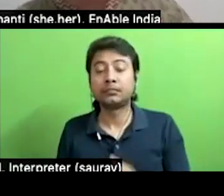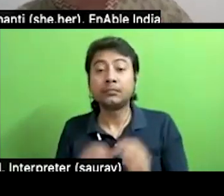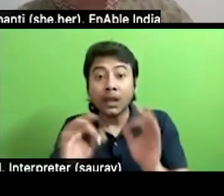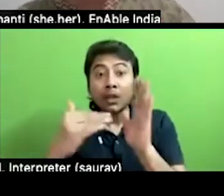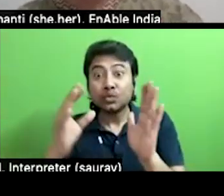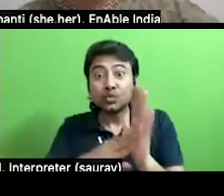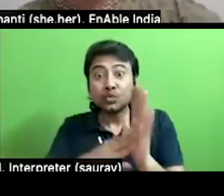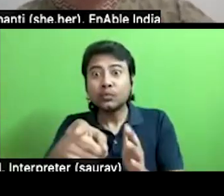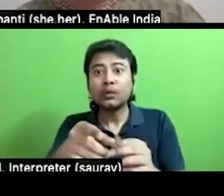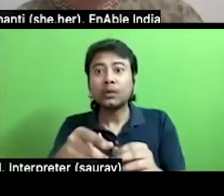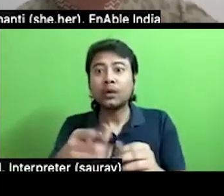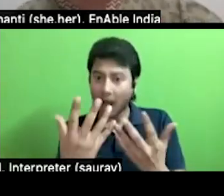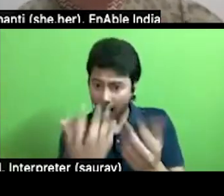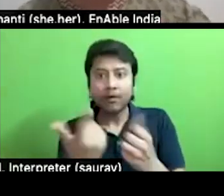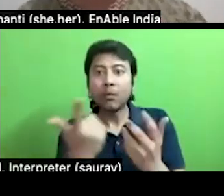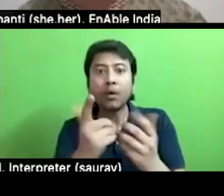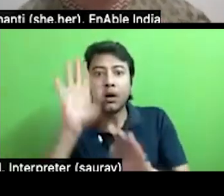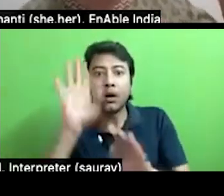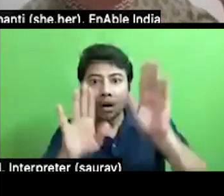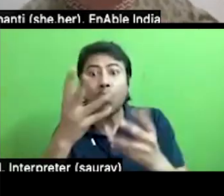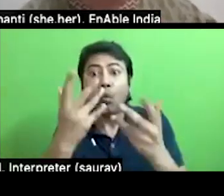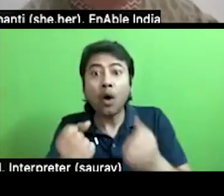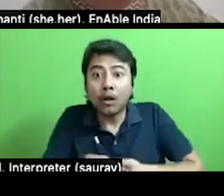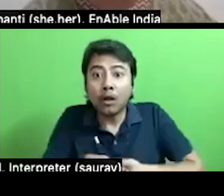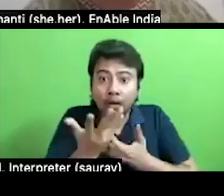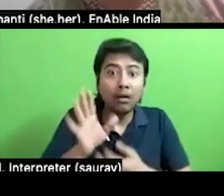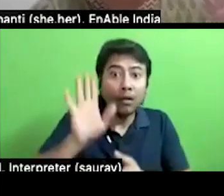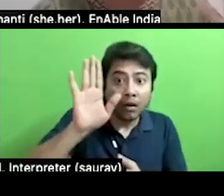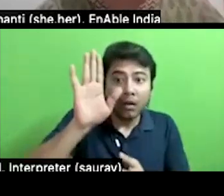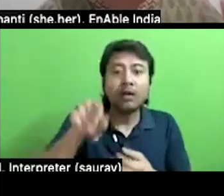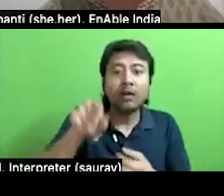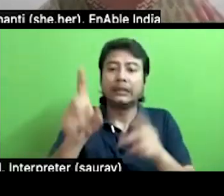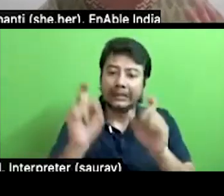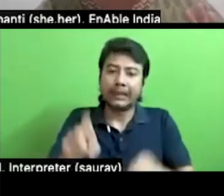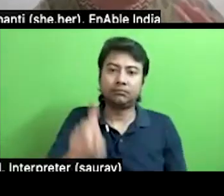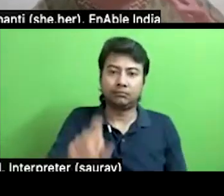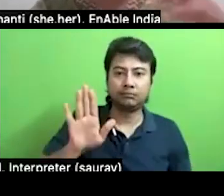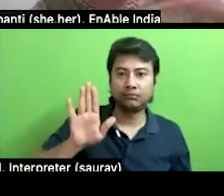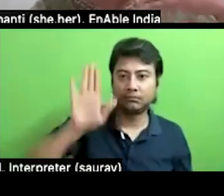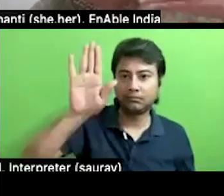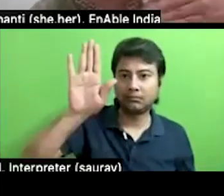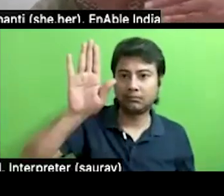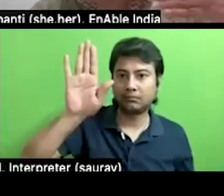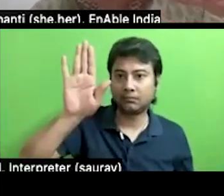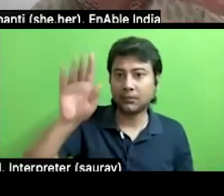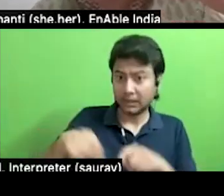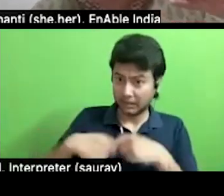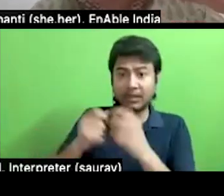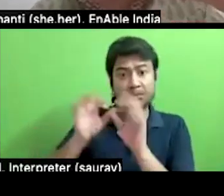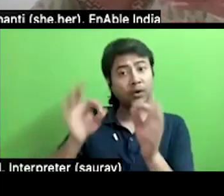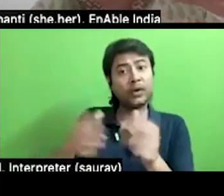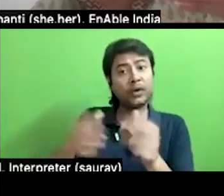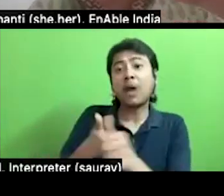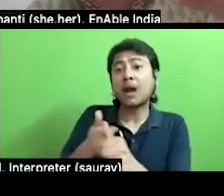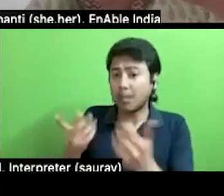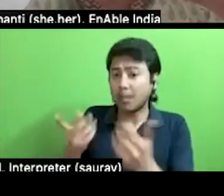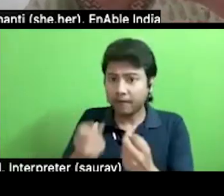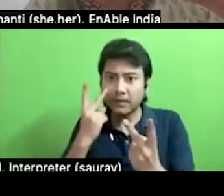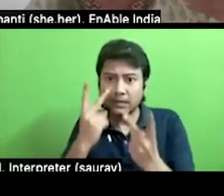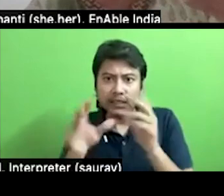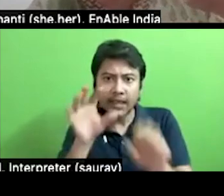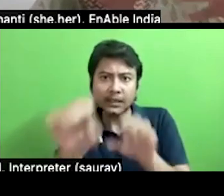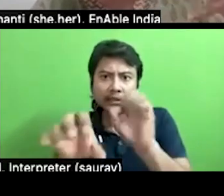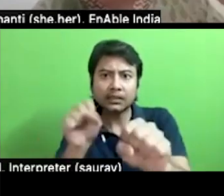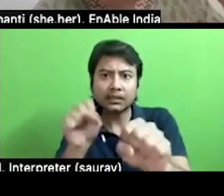same room, and they will be monitoring that in case there is something that you want to speak. We'll try to, we will not be able to